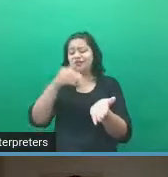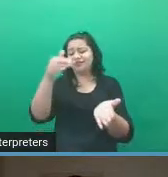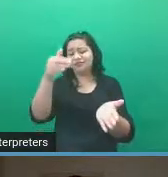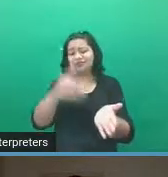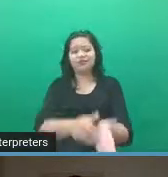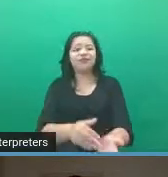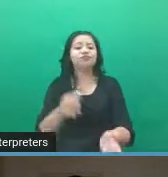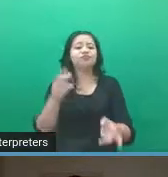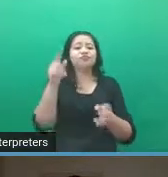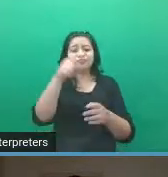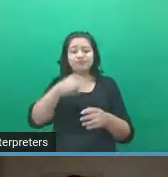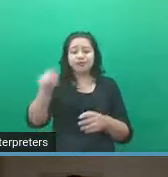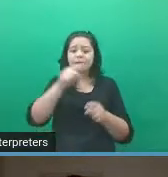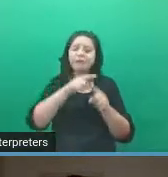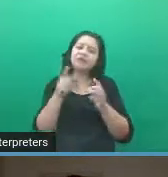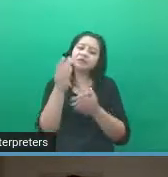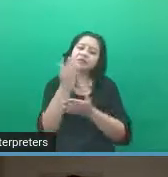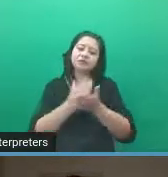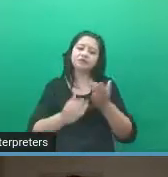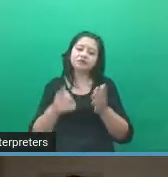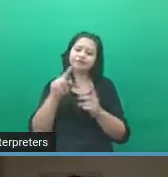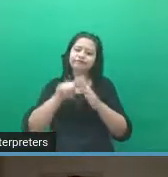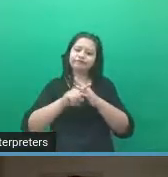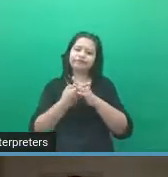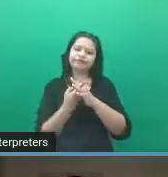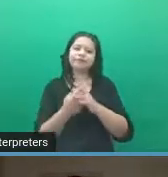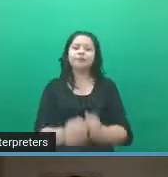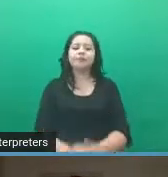basic and advanced solutions to get you started.